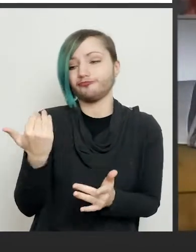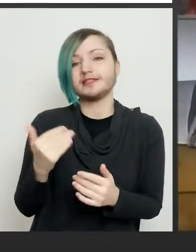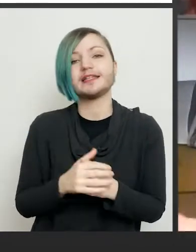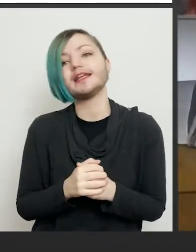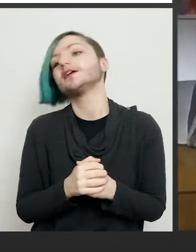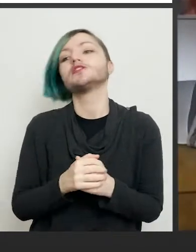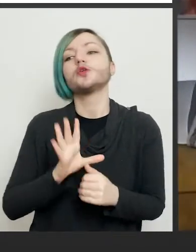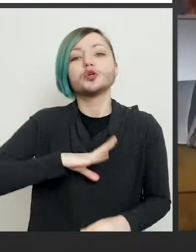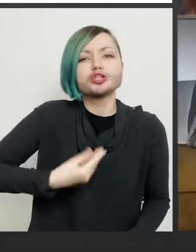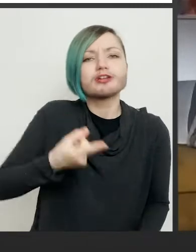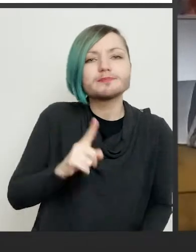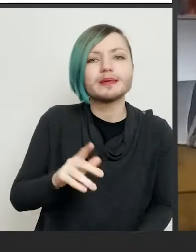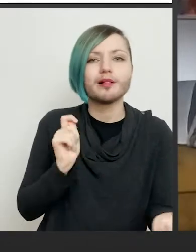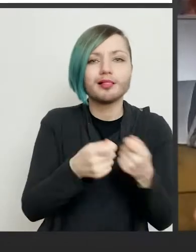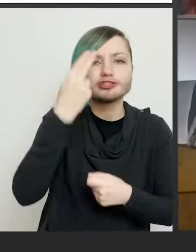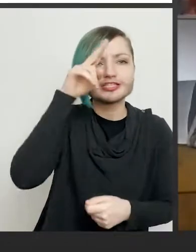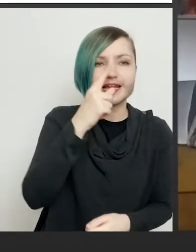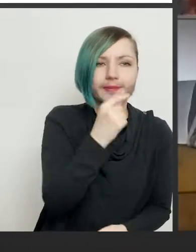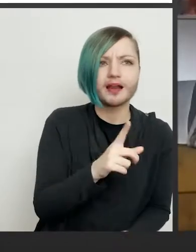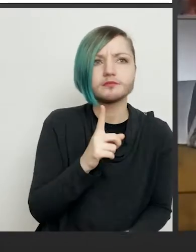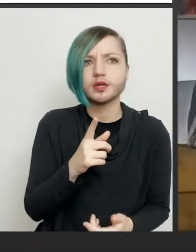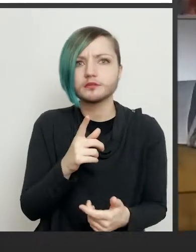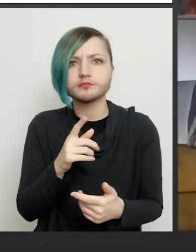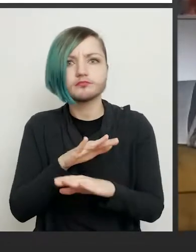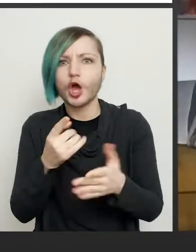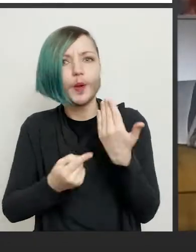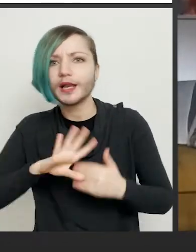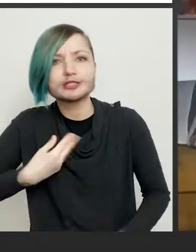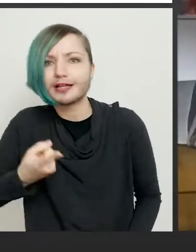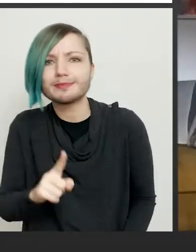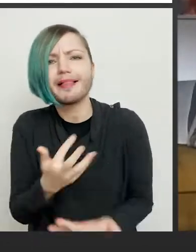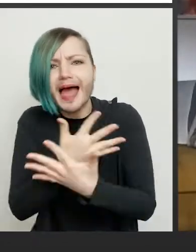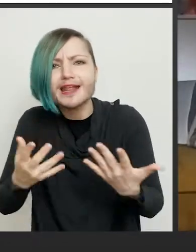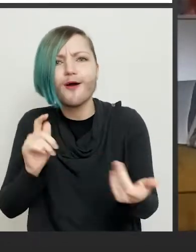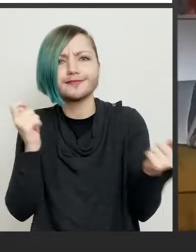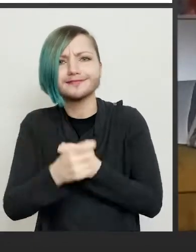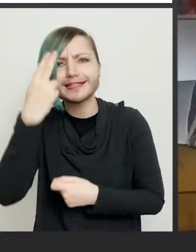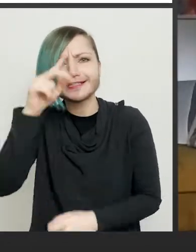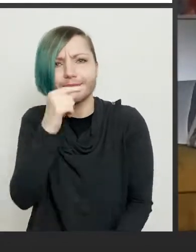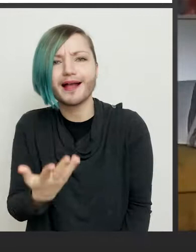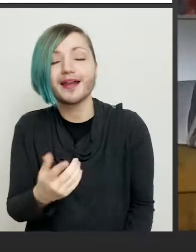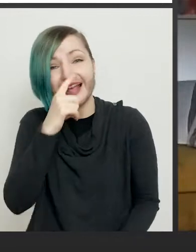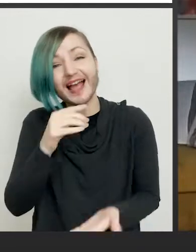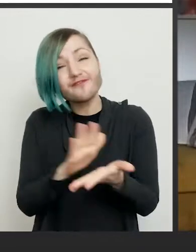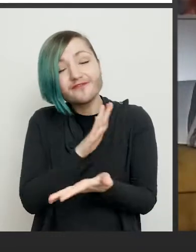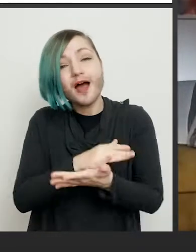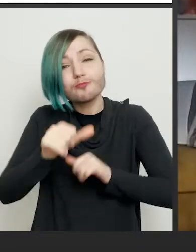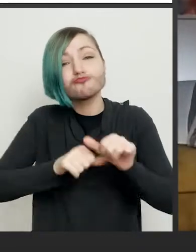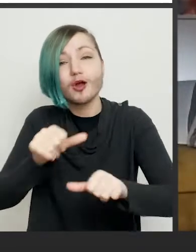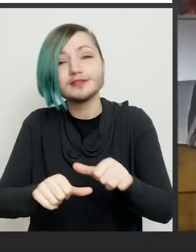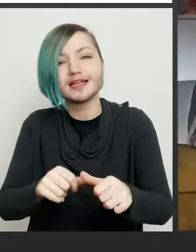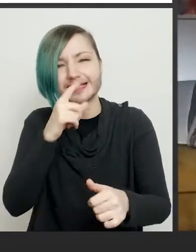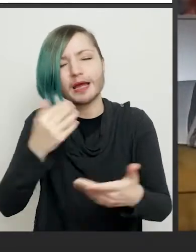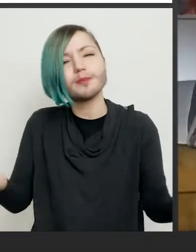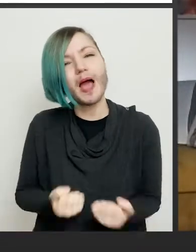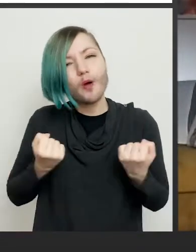that not only trans people can change their name, like anybody can change their name, and it can be a really fun process to go through. And you really can have that power